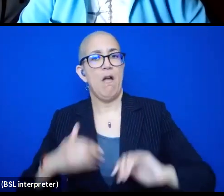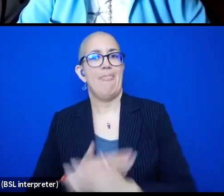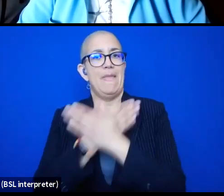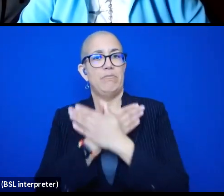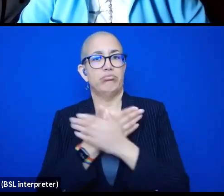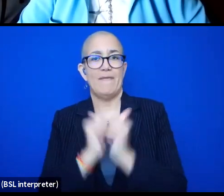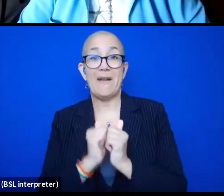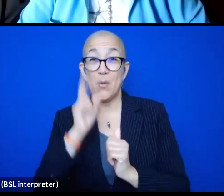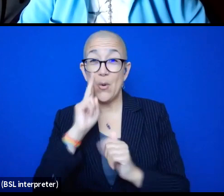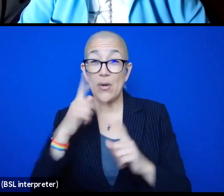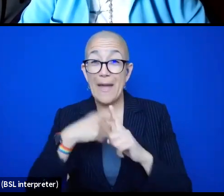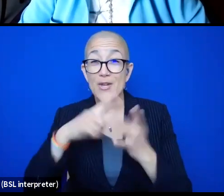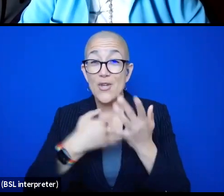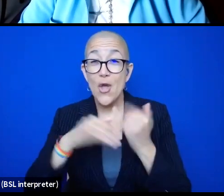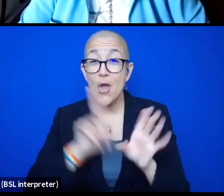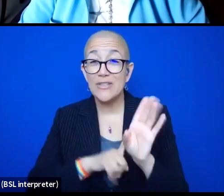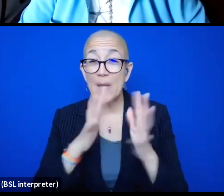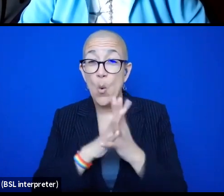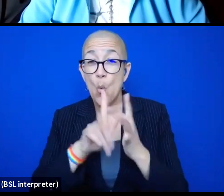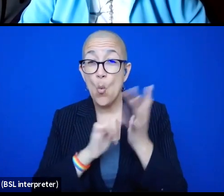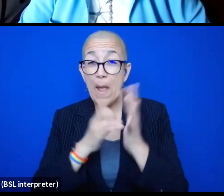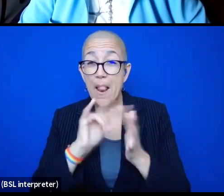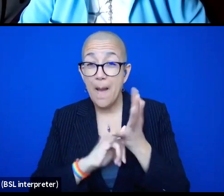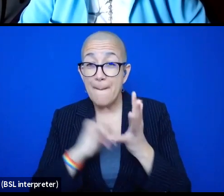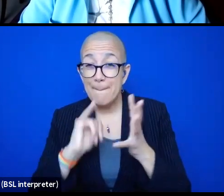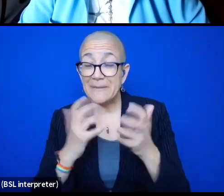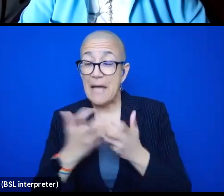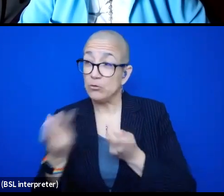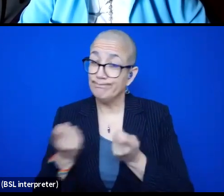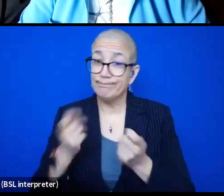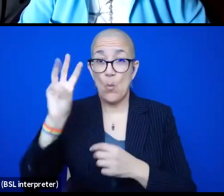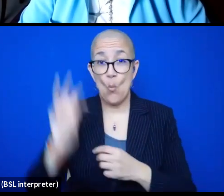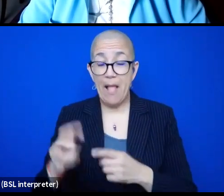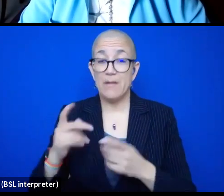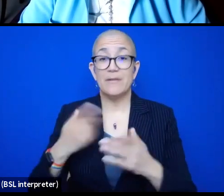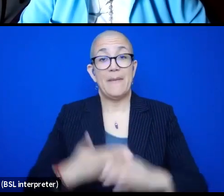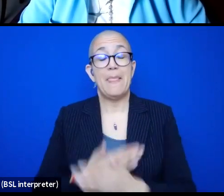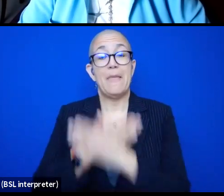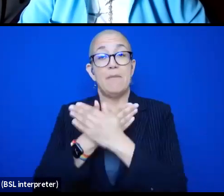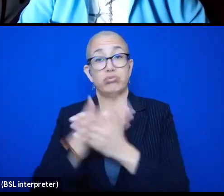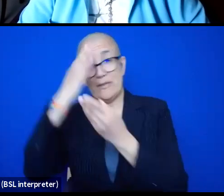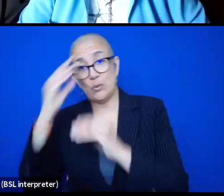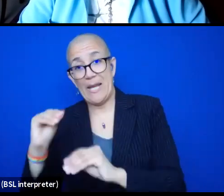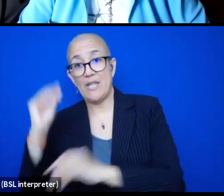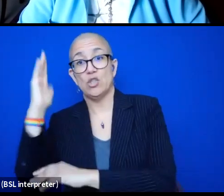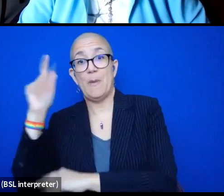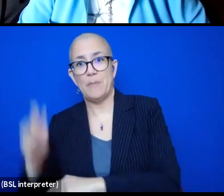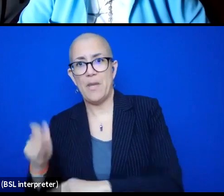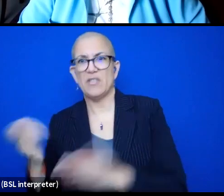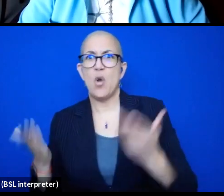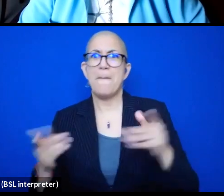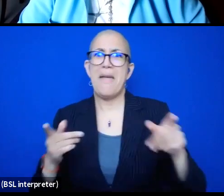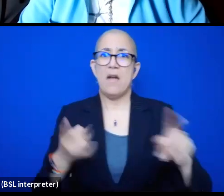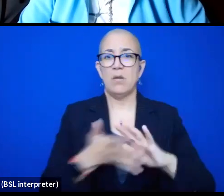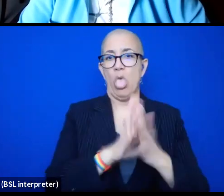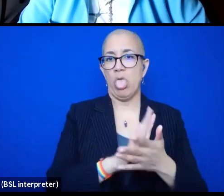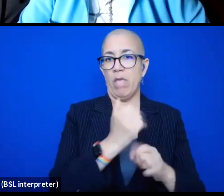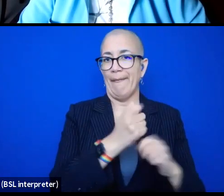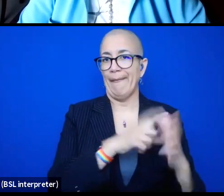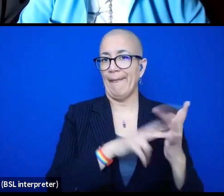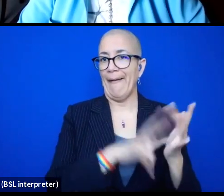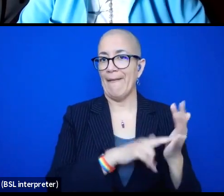Kirsty Williams and what she's done in Wales as the Liberal Democrat education spokesperson, and then compare her to the shambolic Gavin